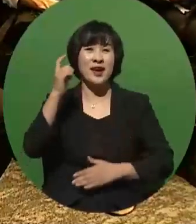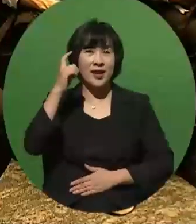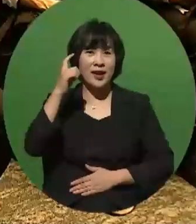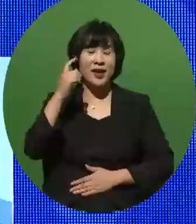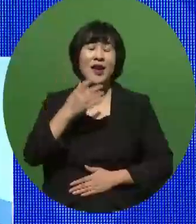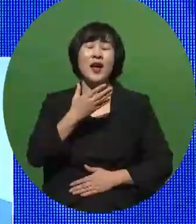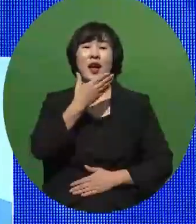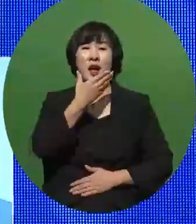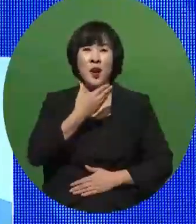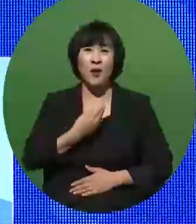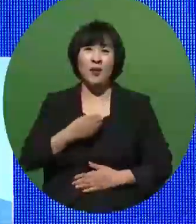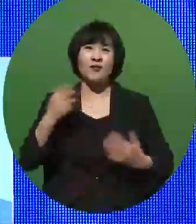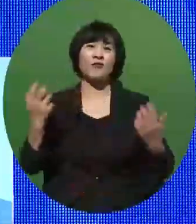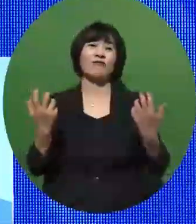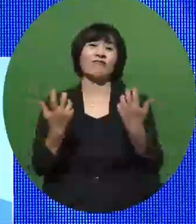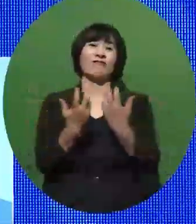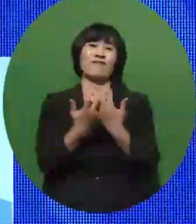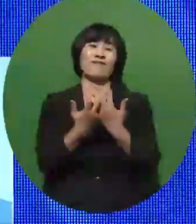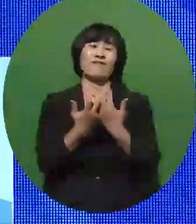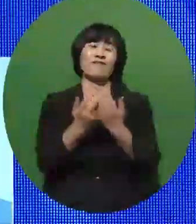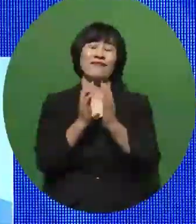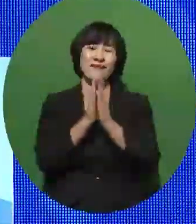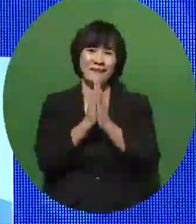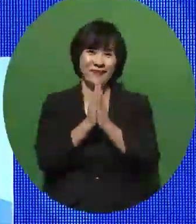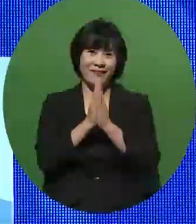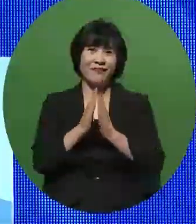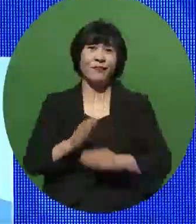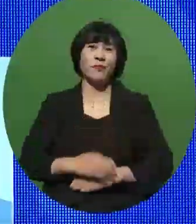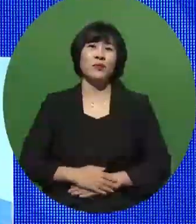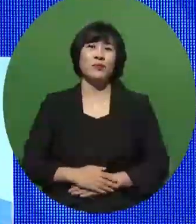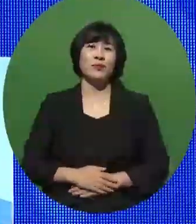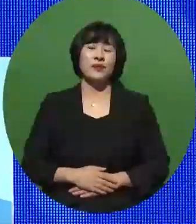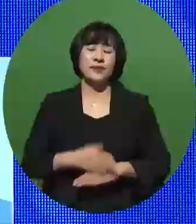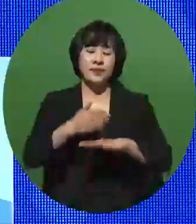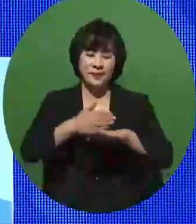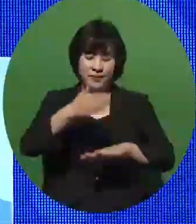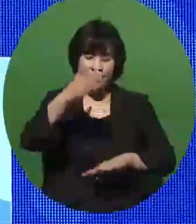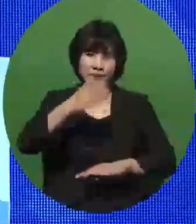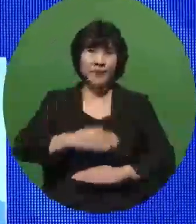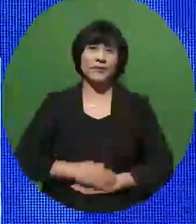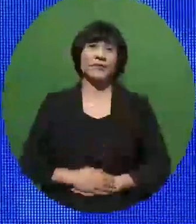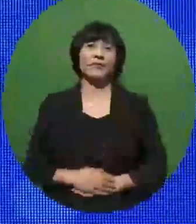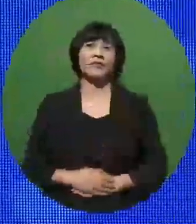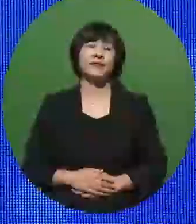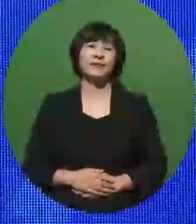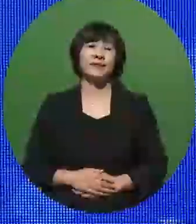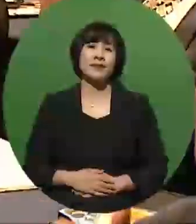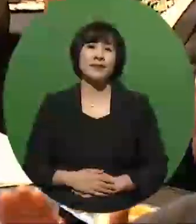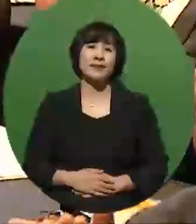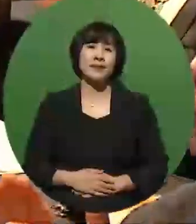of peace and happiness fill the hearts of all of you, all of us. Thank you.